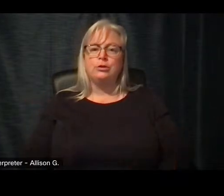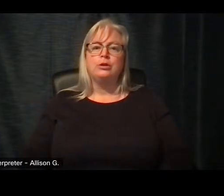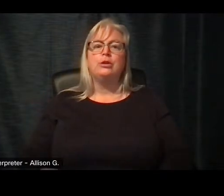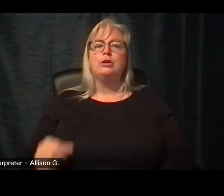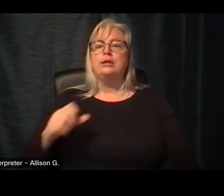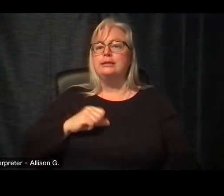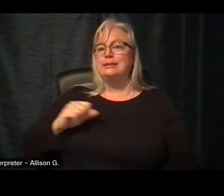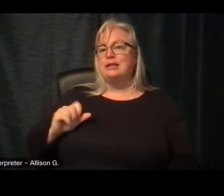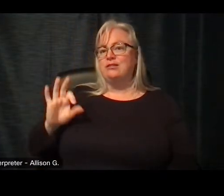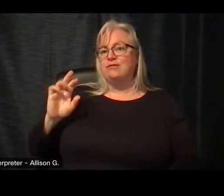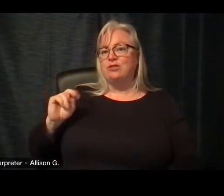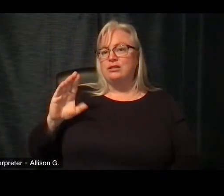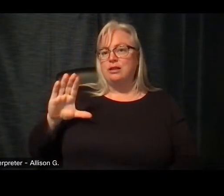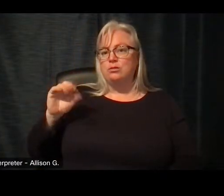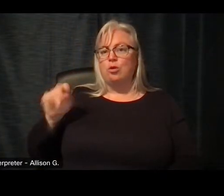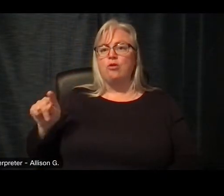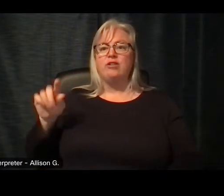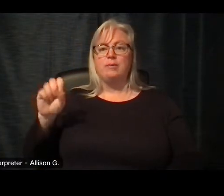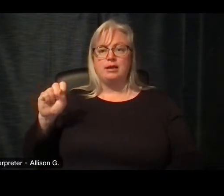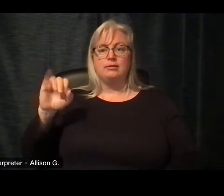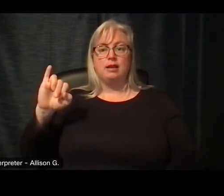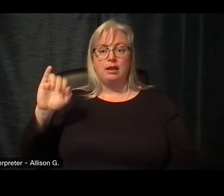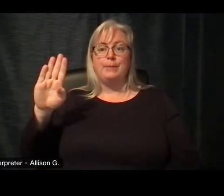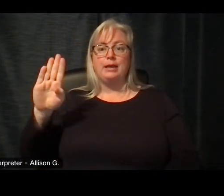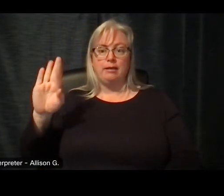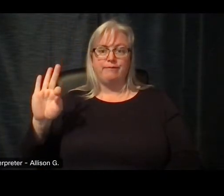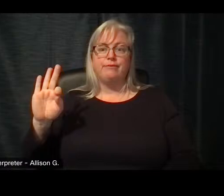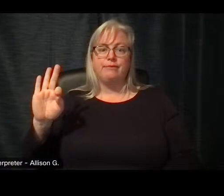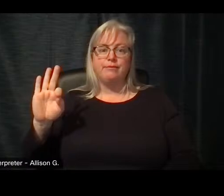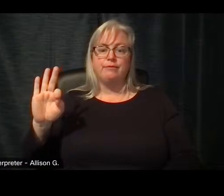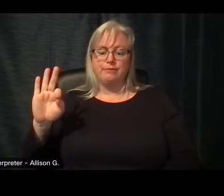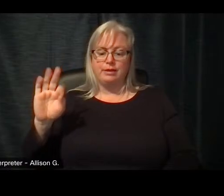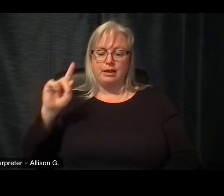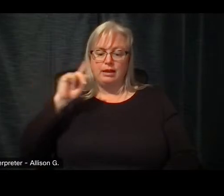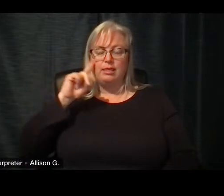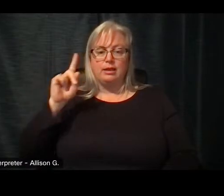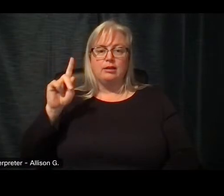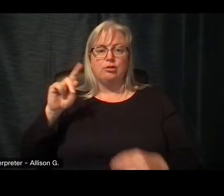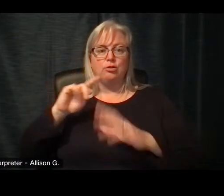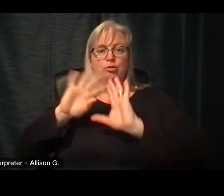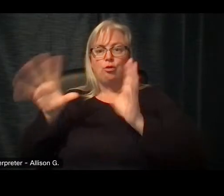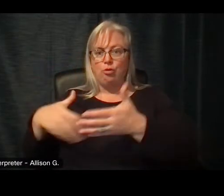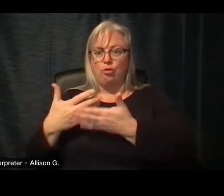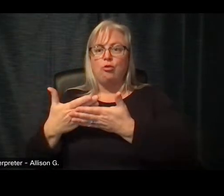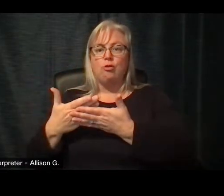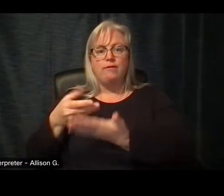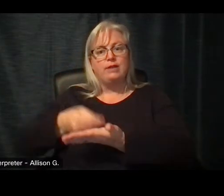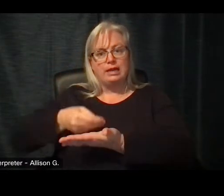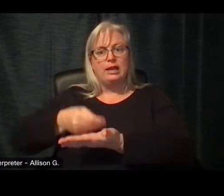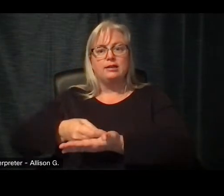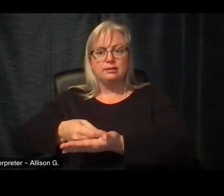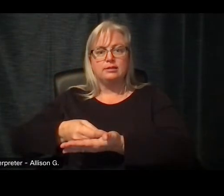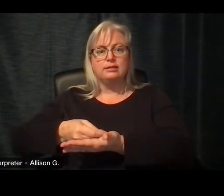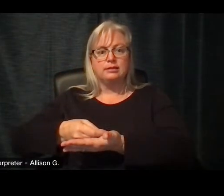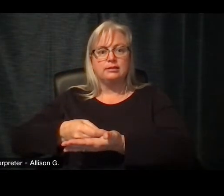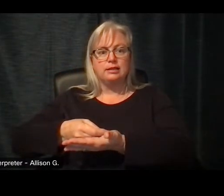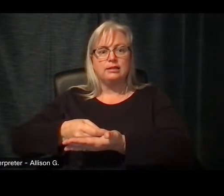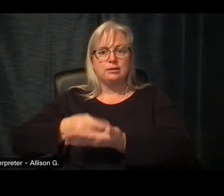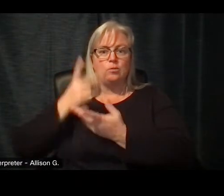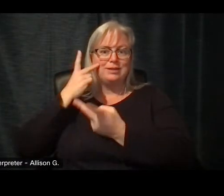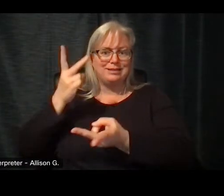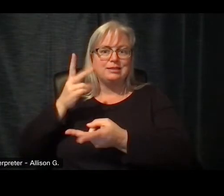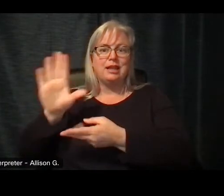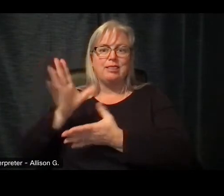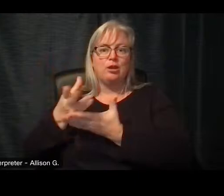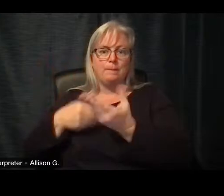It would come from the SIBF. I think all the financing that we're seeing in their